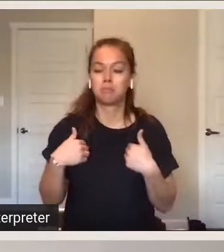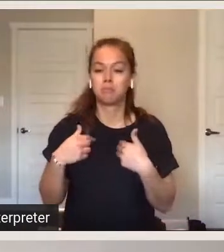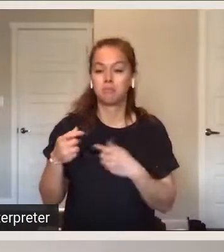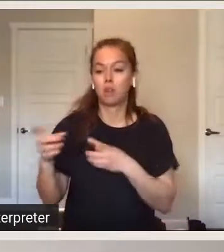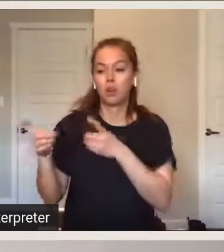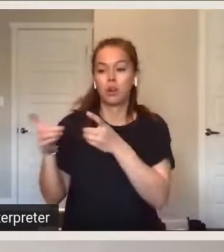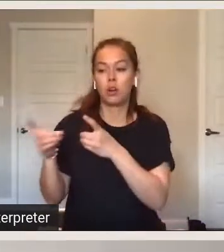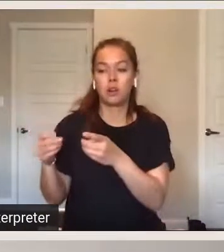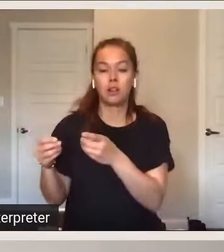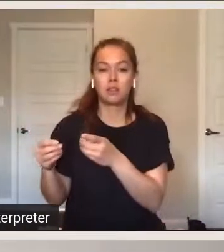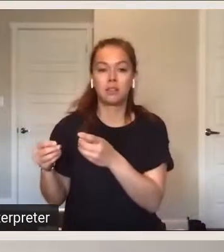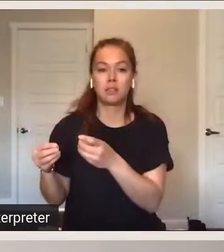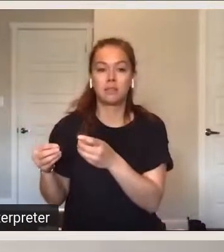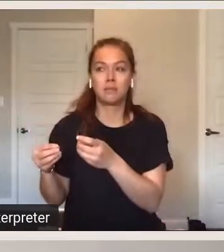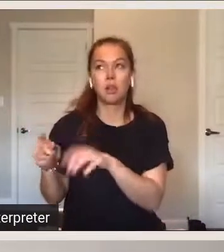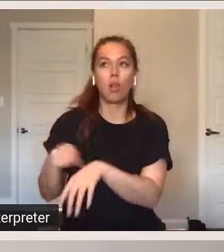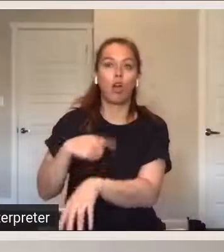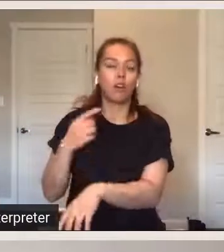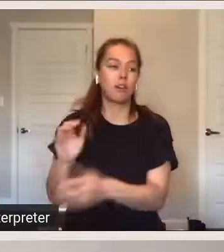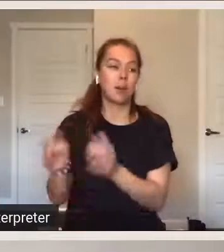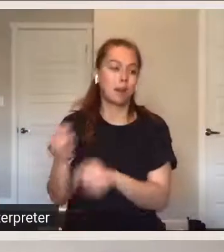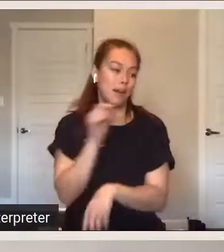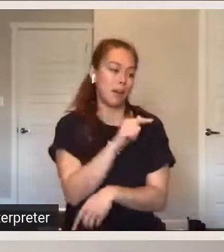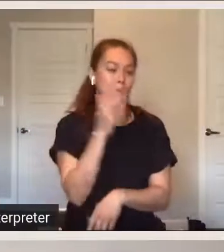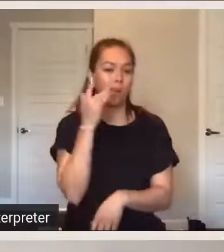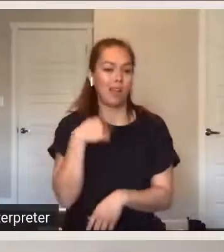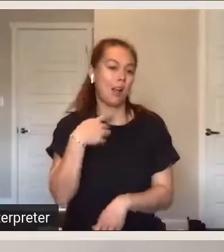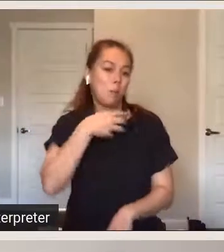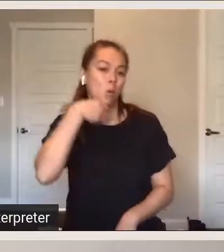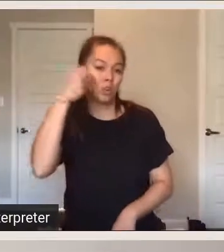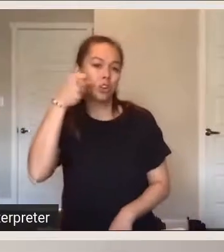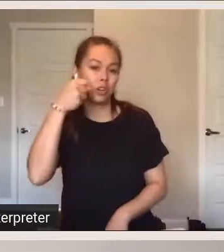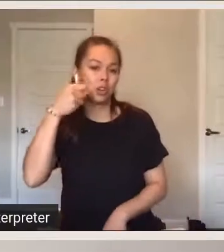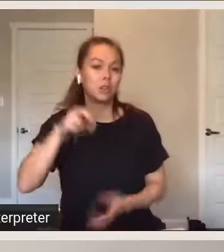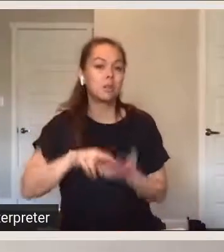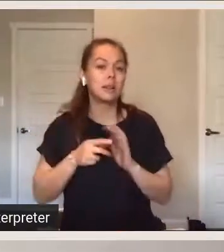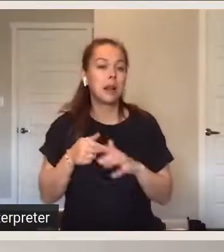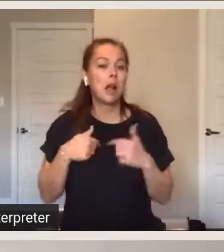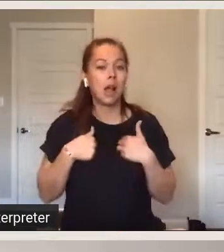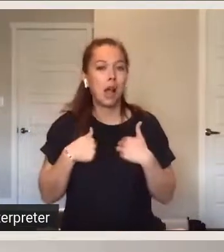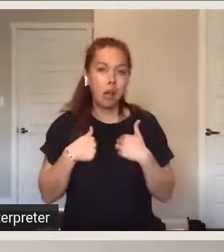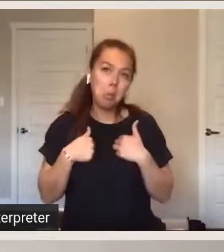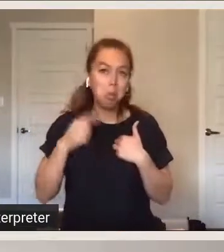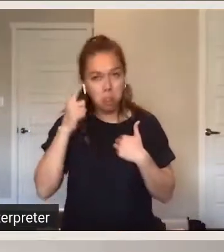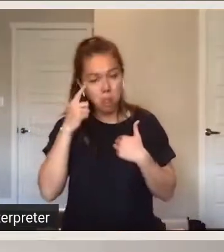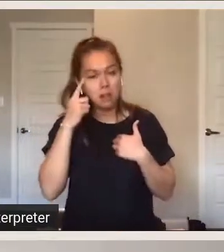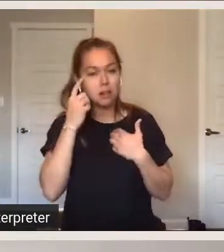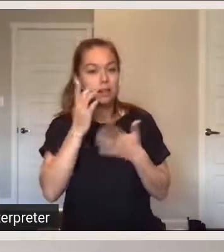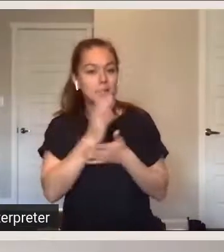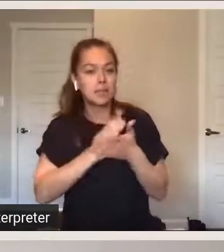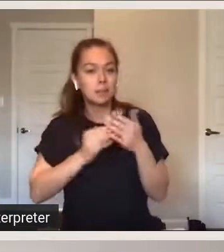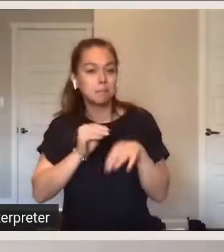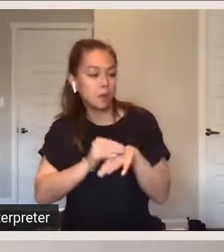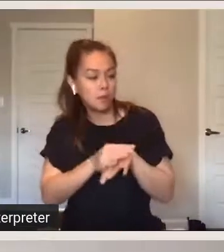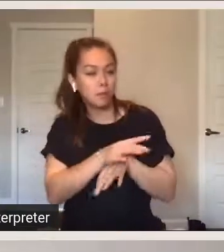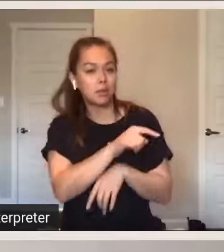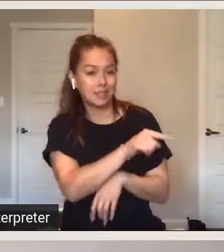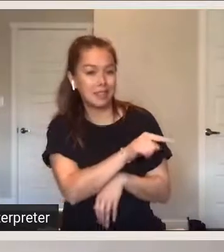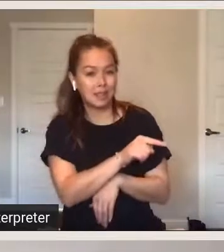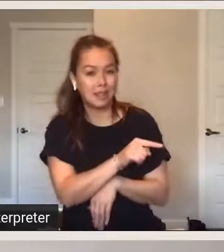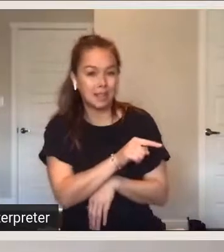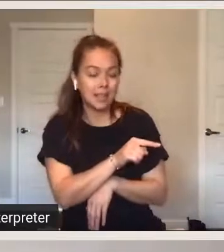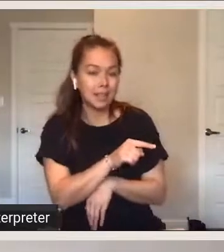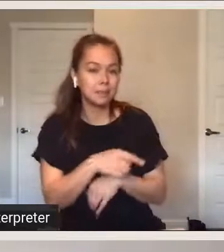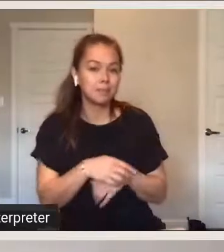I have. So I have a feeling that had some sort of influence on Kyle. And he was able to take it further because